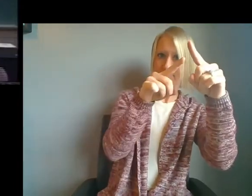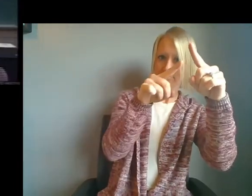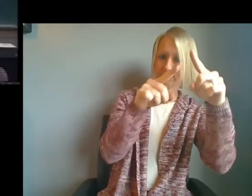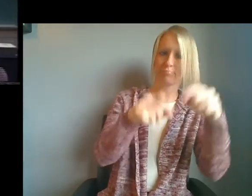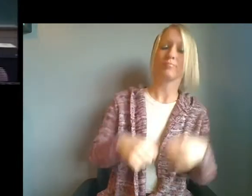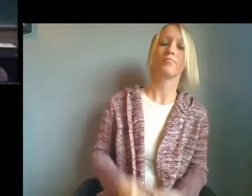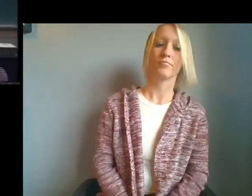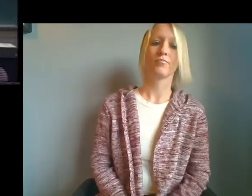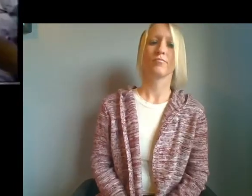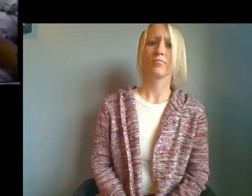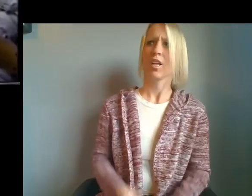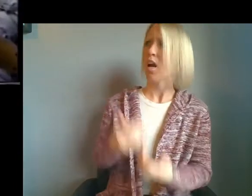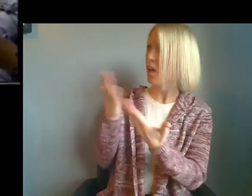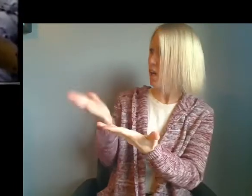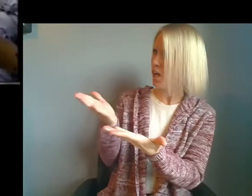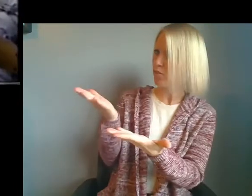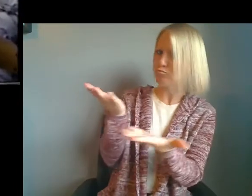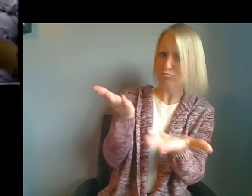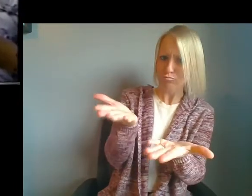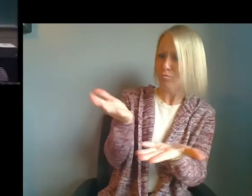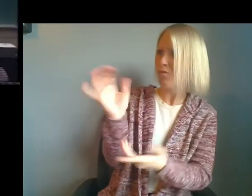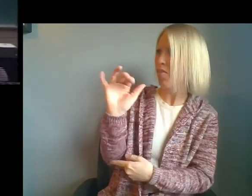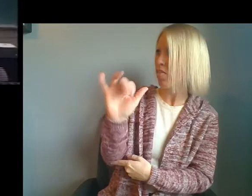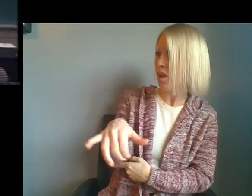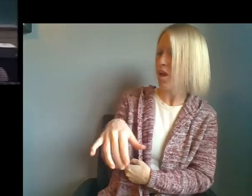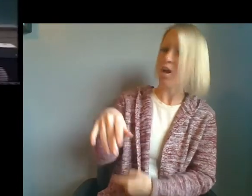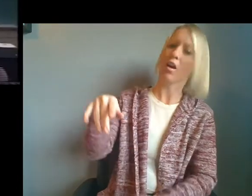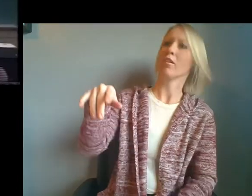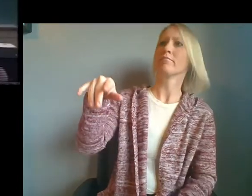what parallel means? Uneven. Not uneven.